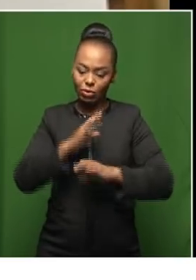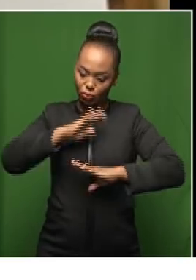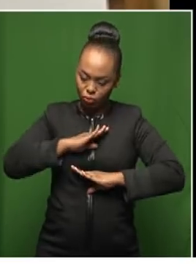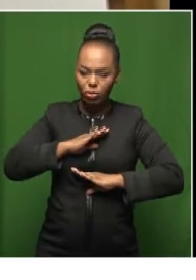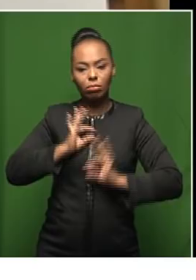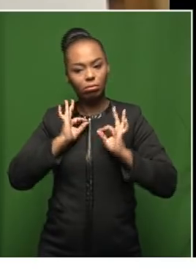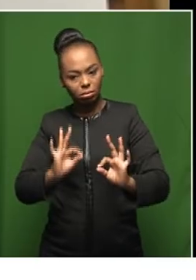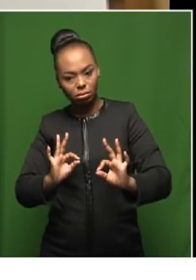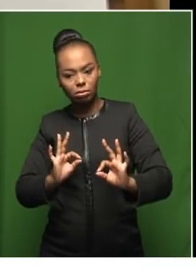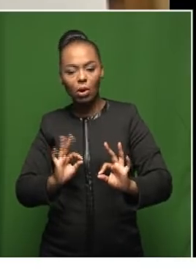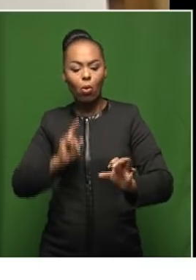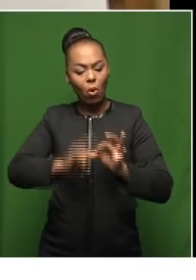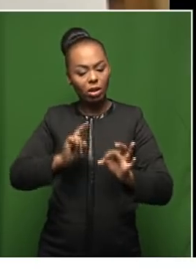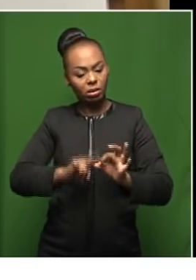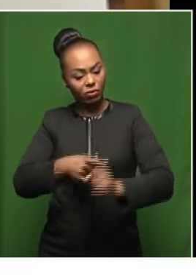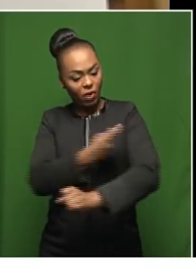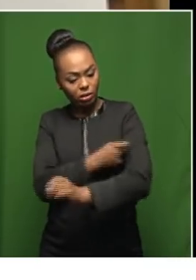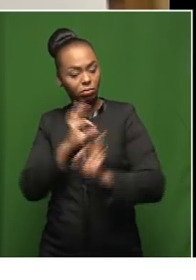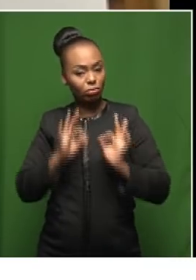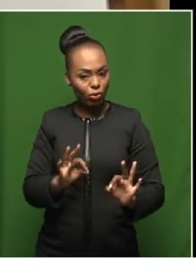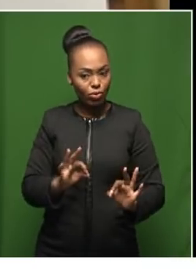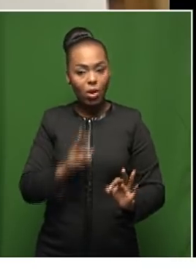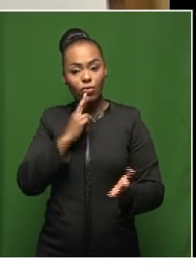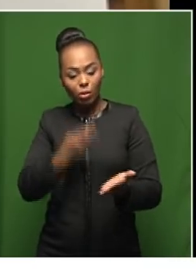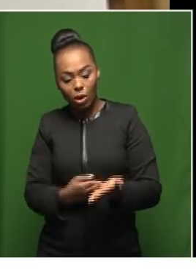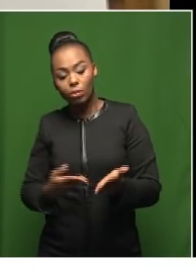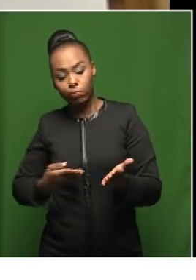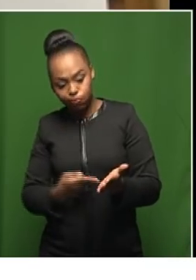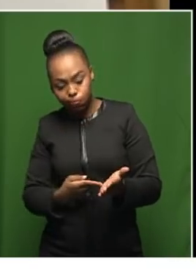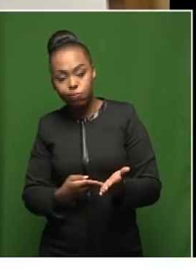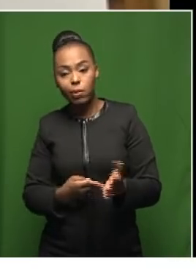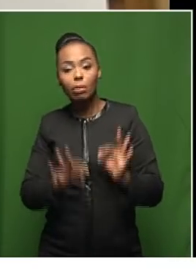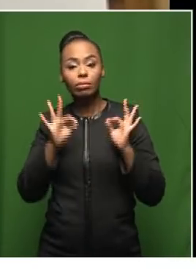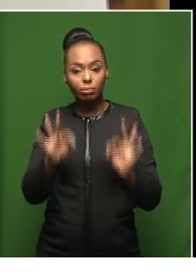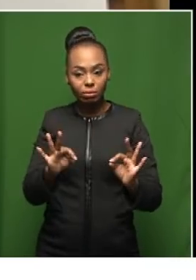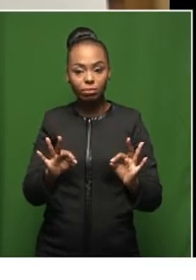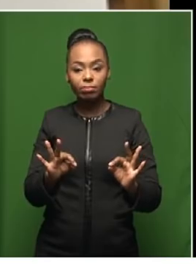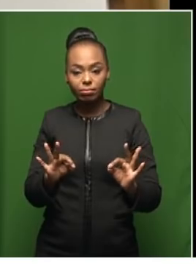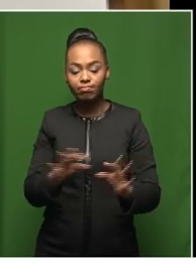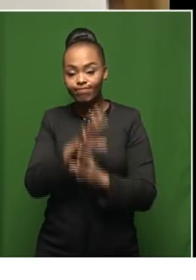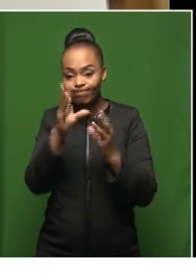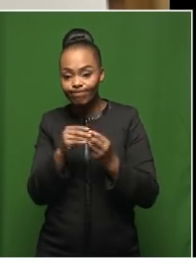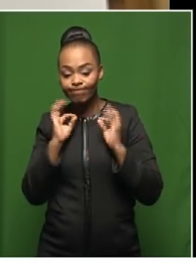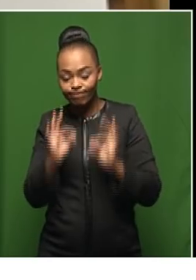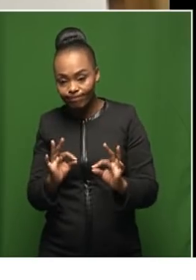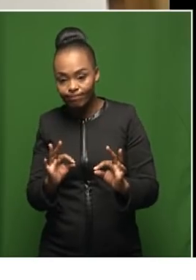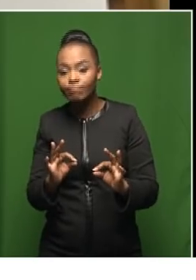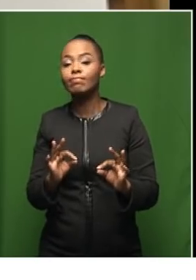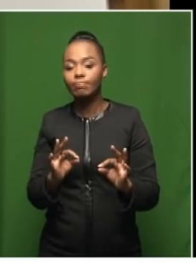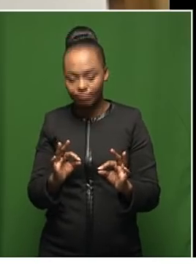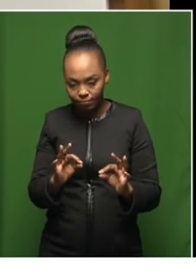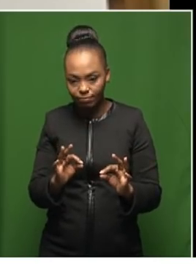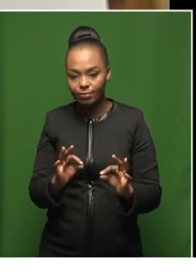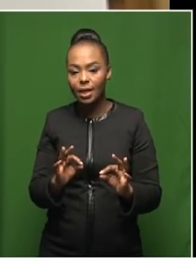necessary researches, the reports are in place, and that the necessary requirements are also in place. So